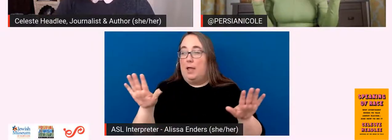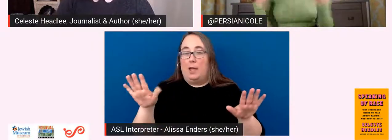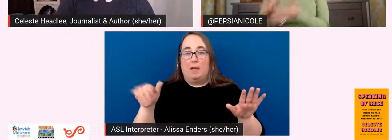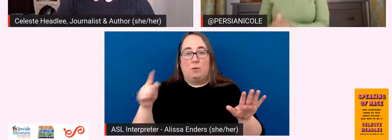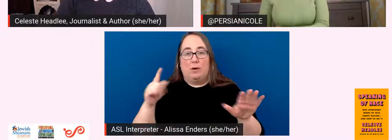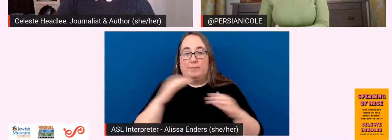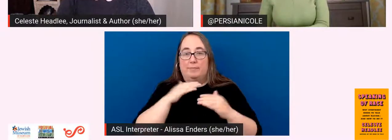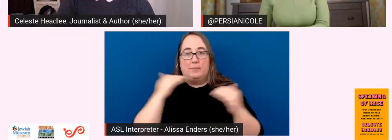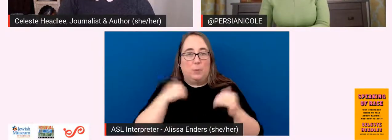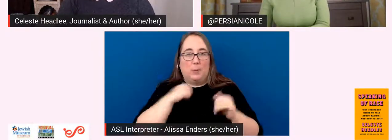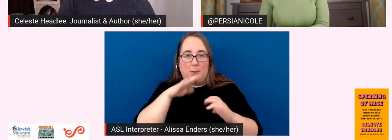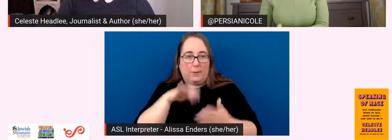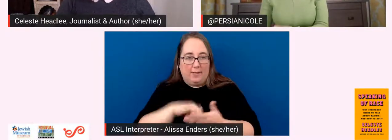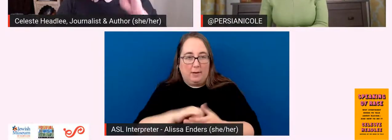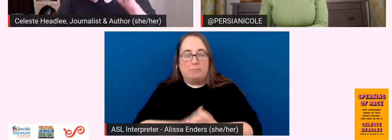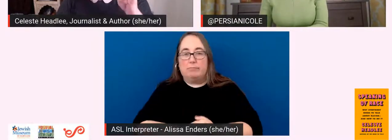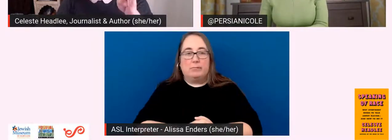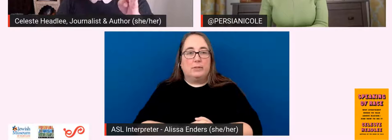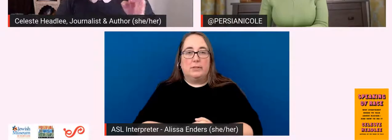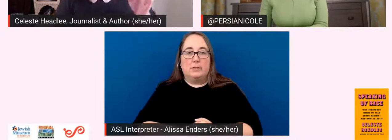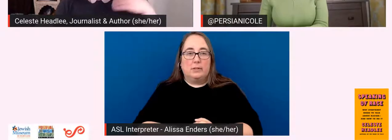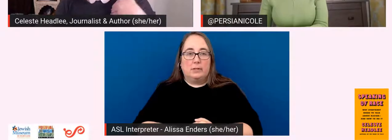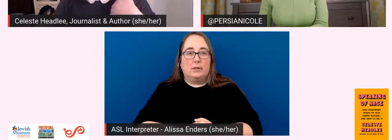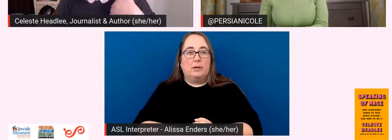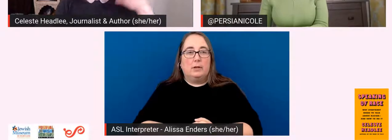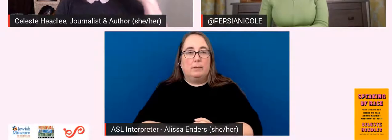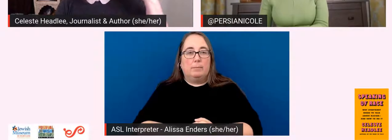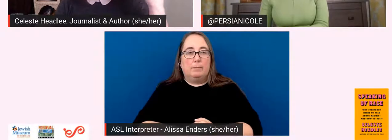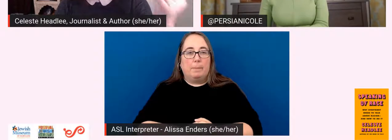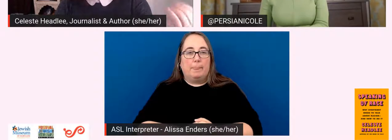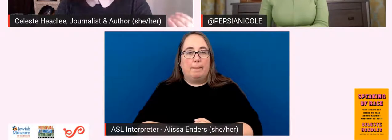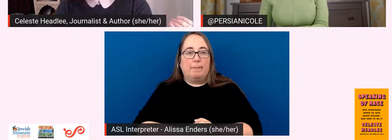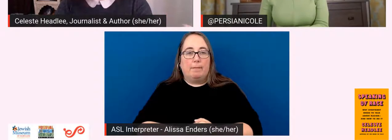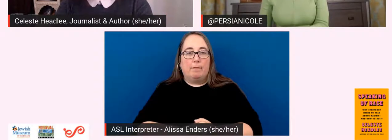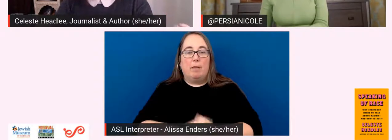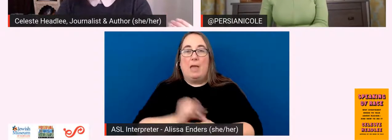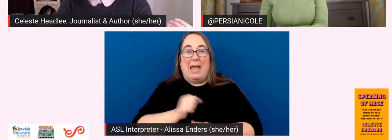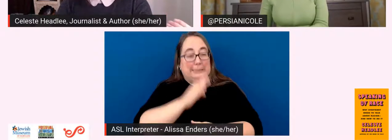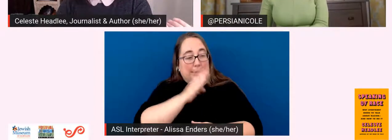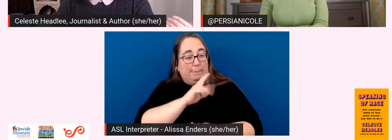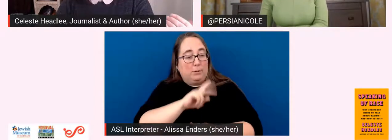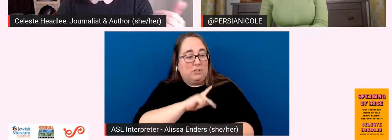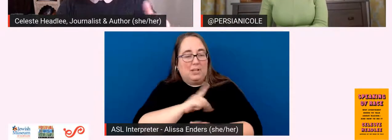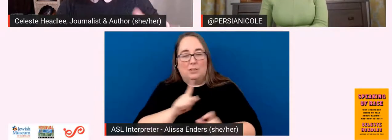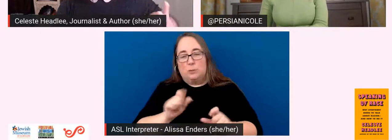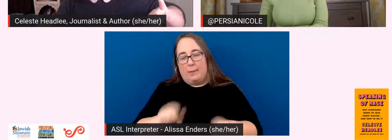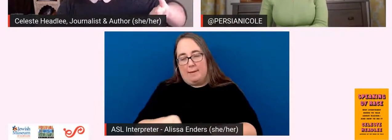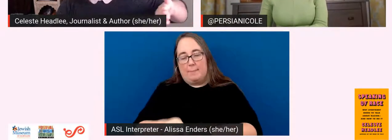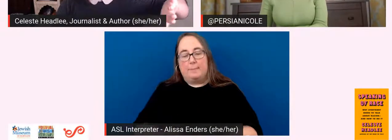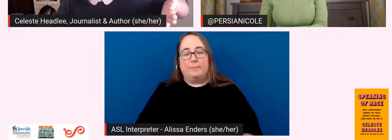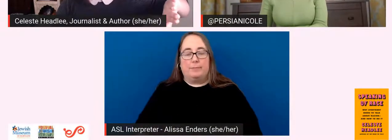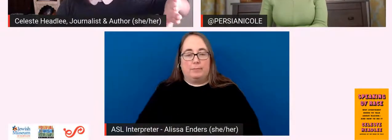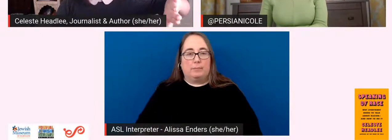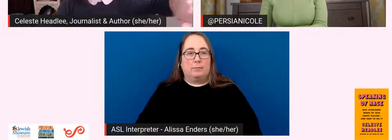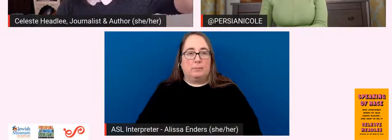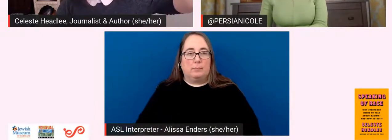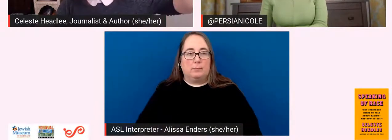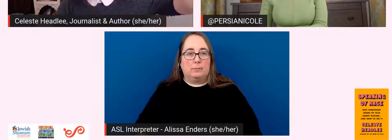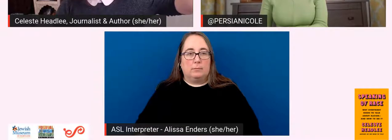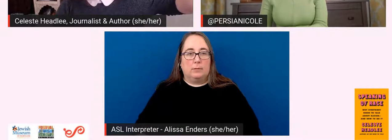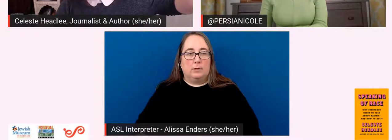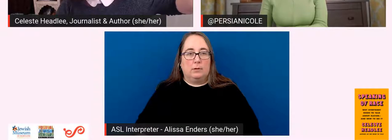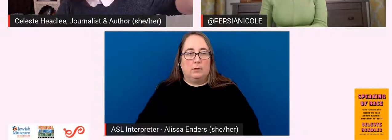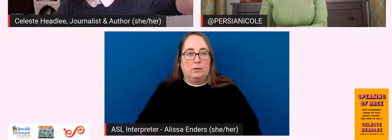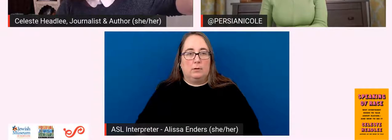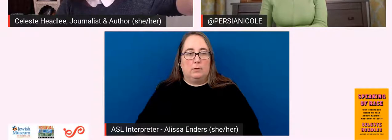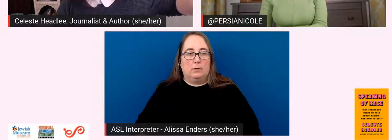not doing this. You know, no, just to them. And you want to make it as personal as possible. Yep. Yeah. Like, you don't say, hey, black, you